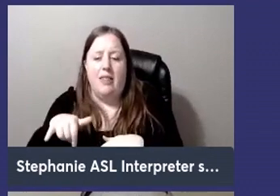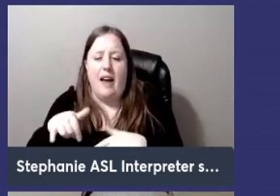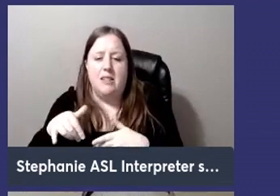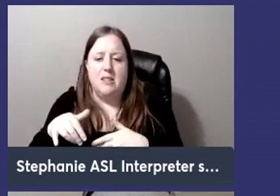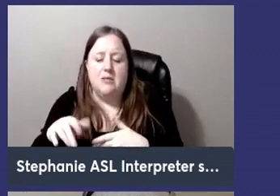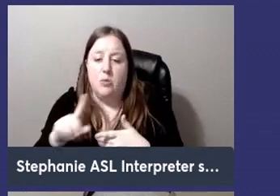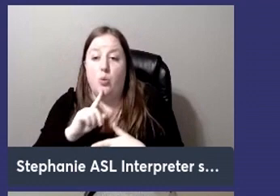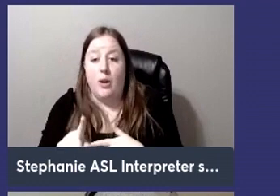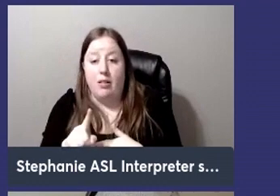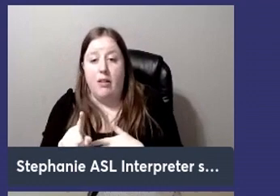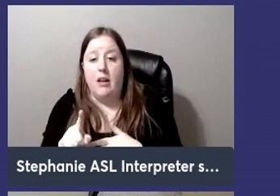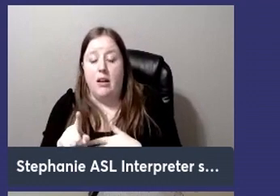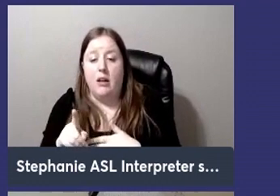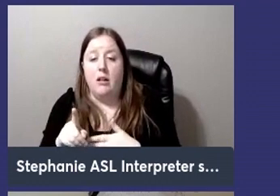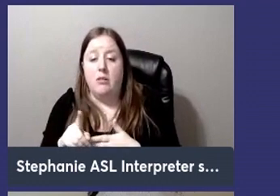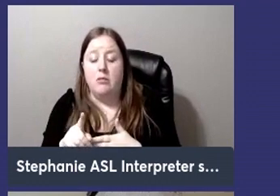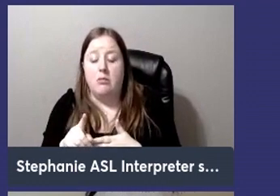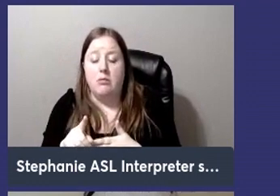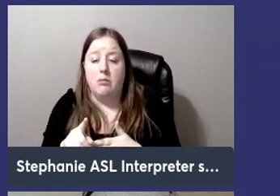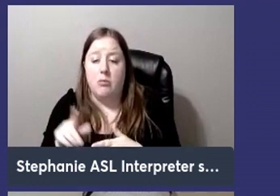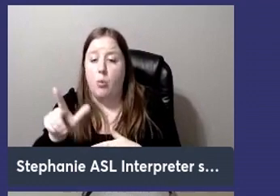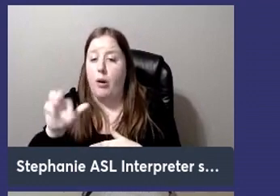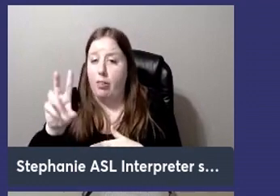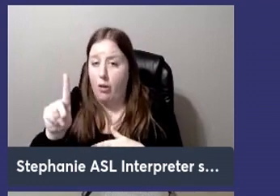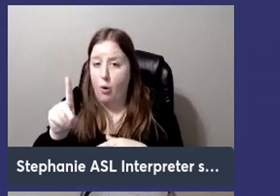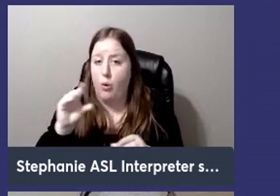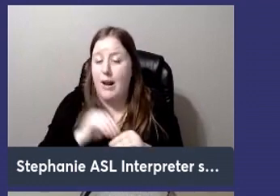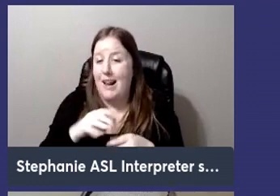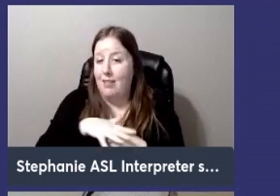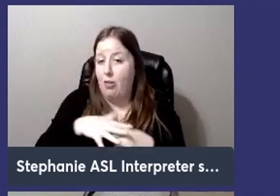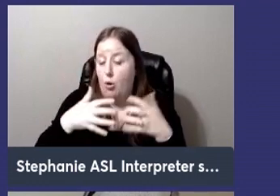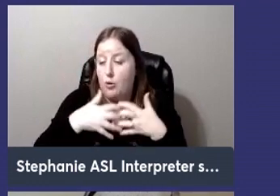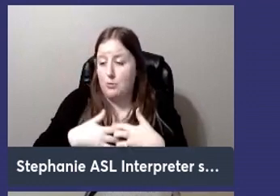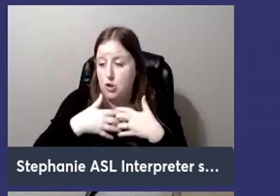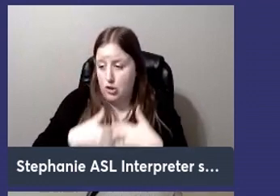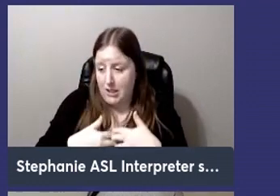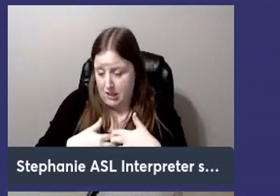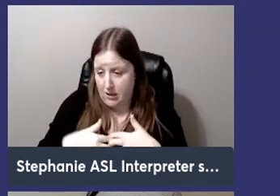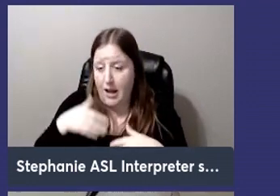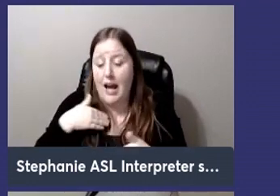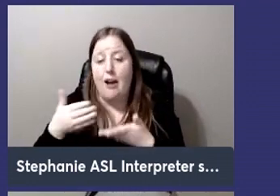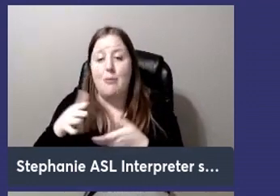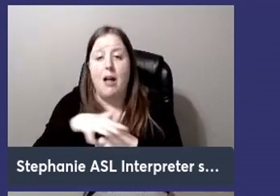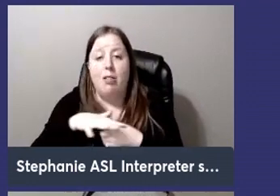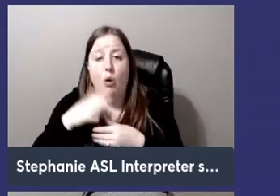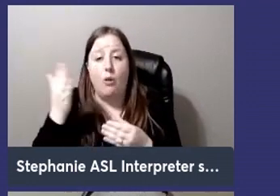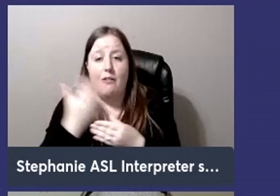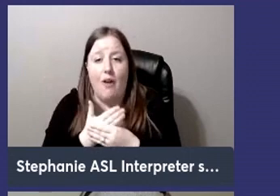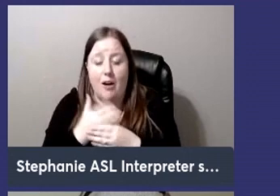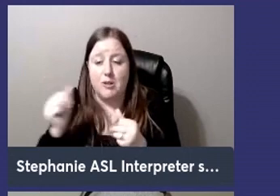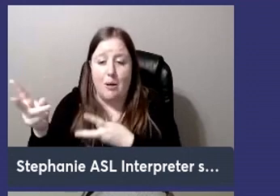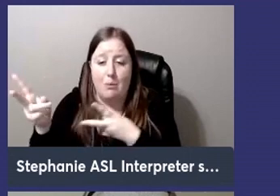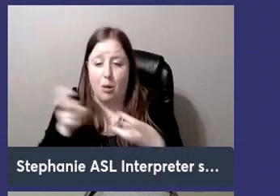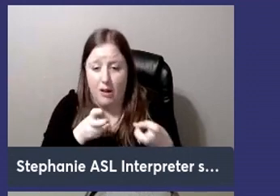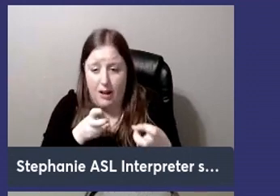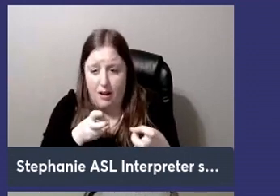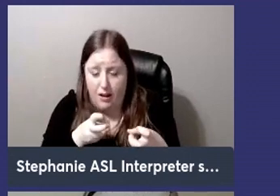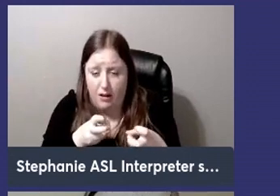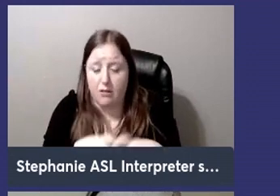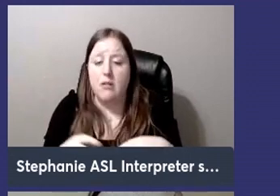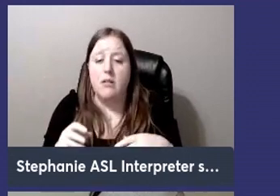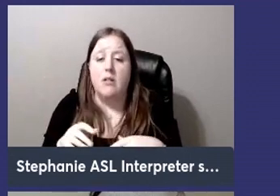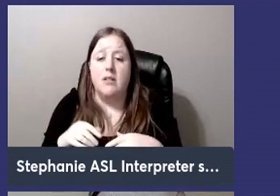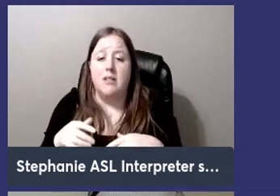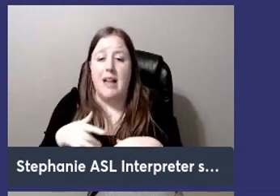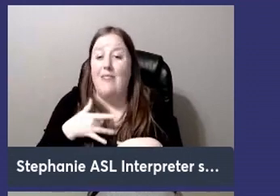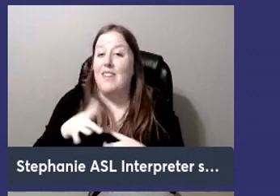Is we're loading it into our local machine. I can interact with my local files, pull it in. It's like SSH connected. It feels